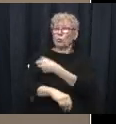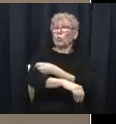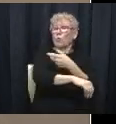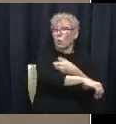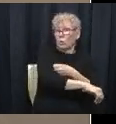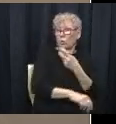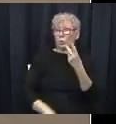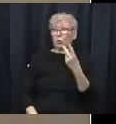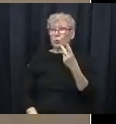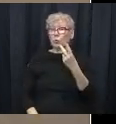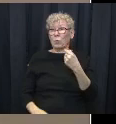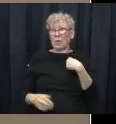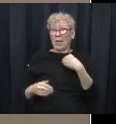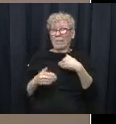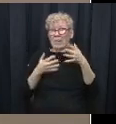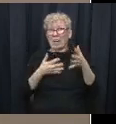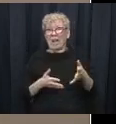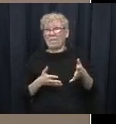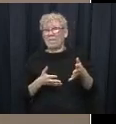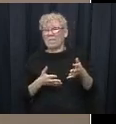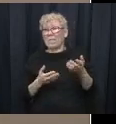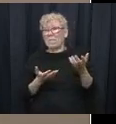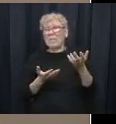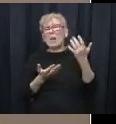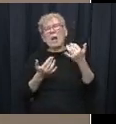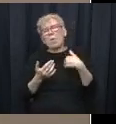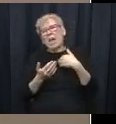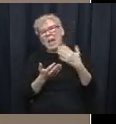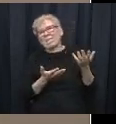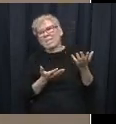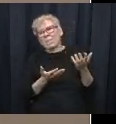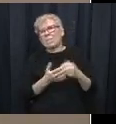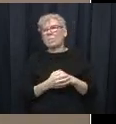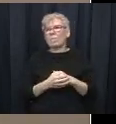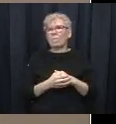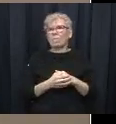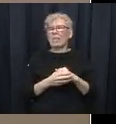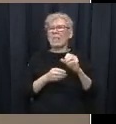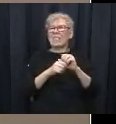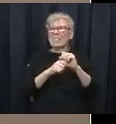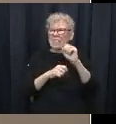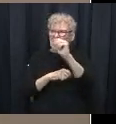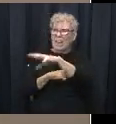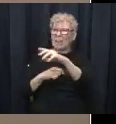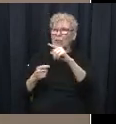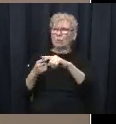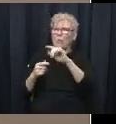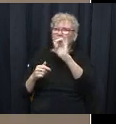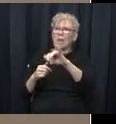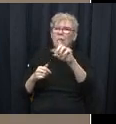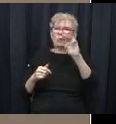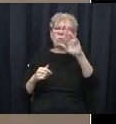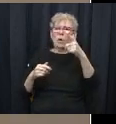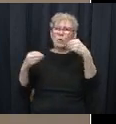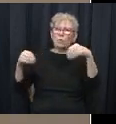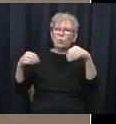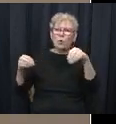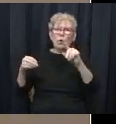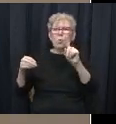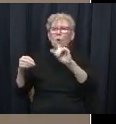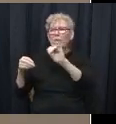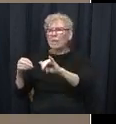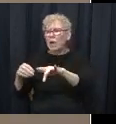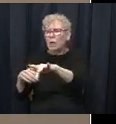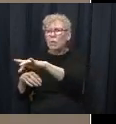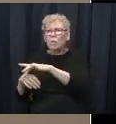to pharmacies in what we're calling vaccine deserts, so neighborhoods where there isn't a community-based health center, people might